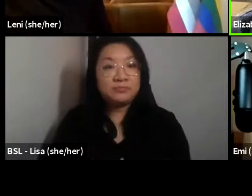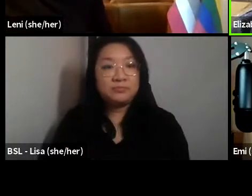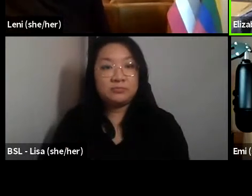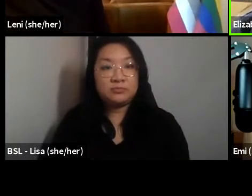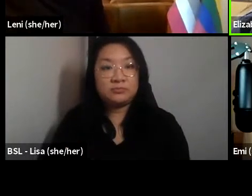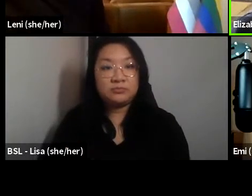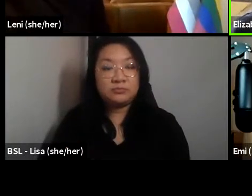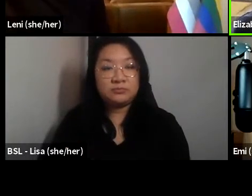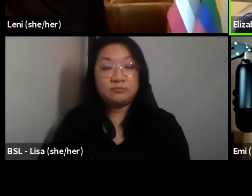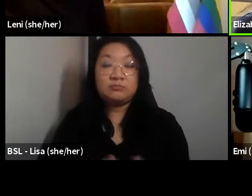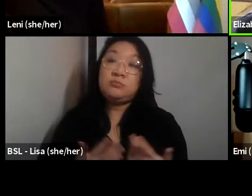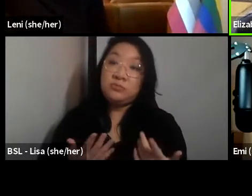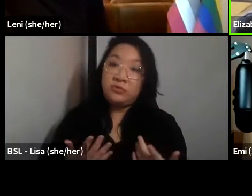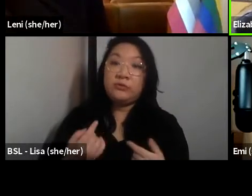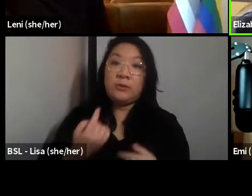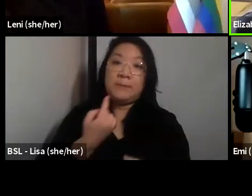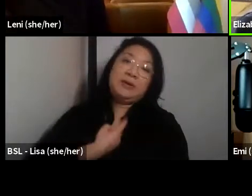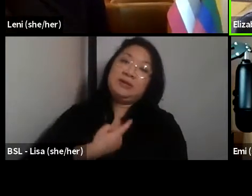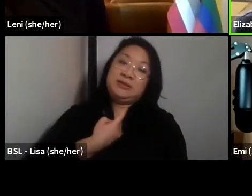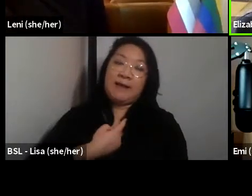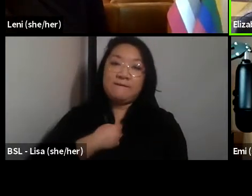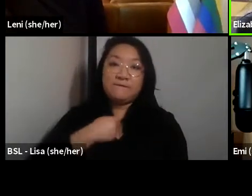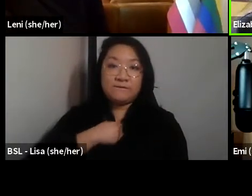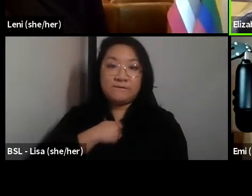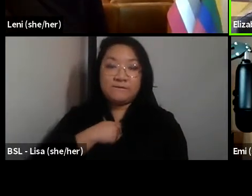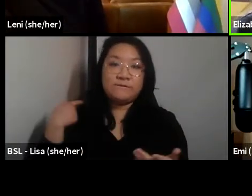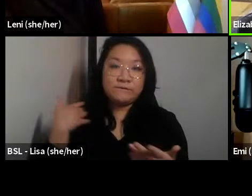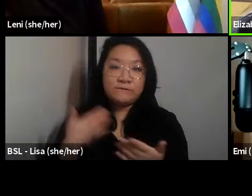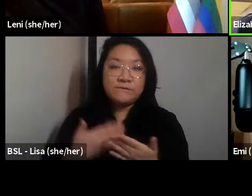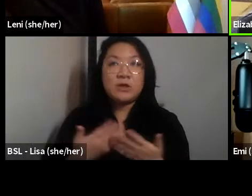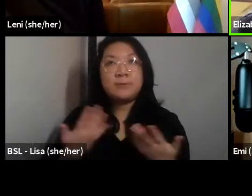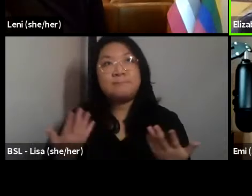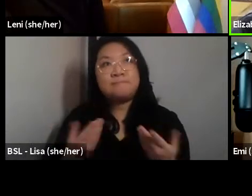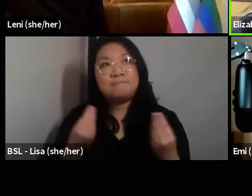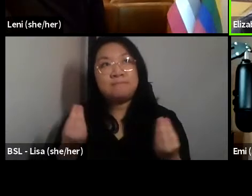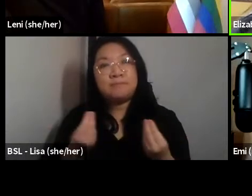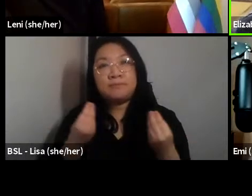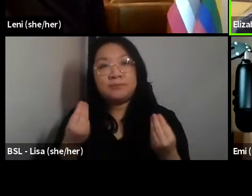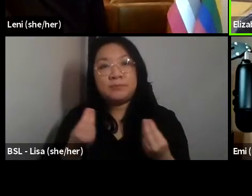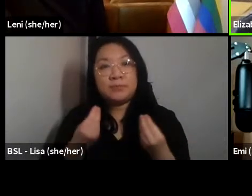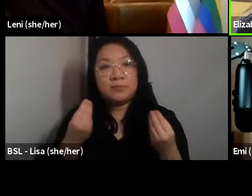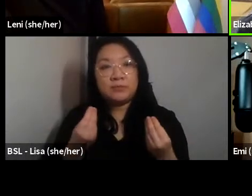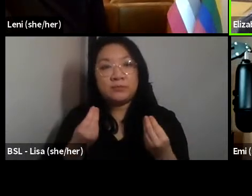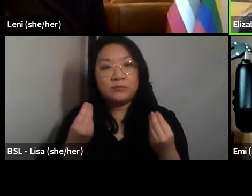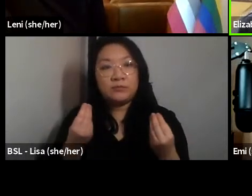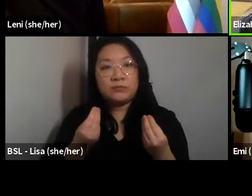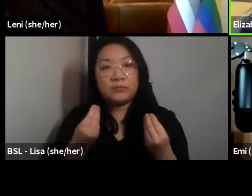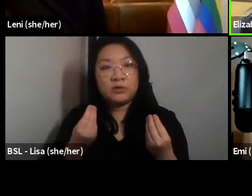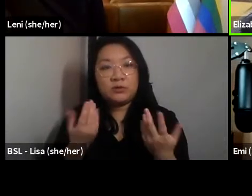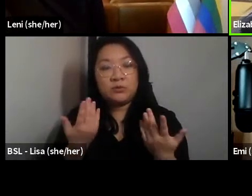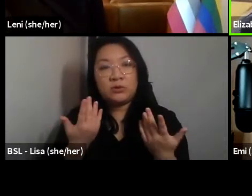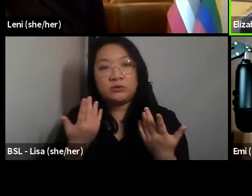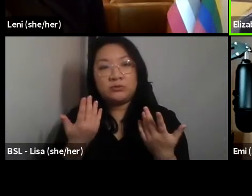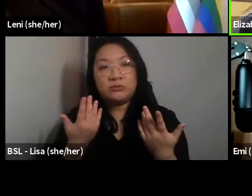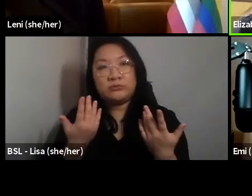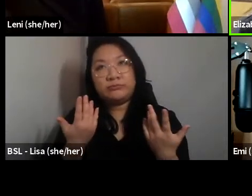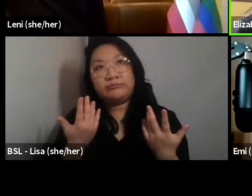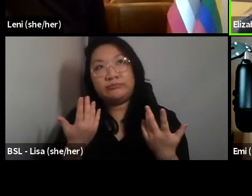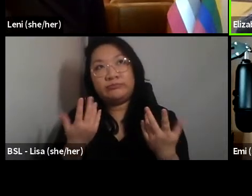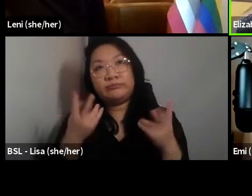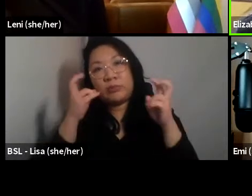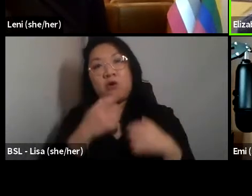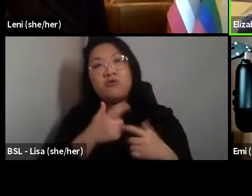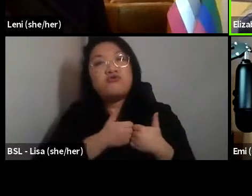Well, to me, in my asexuality, I have a huge, what I call romance drive. I